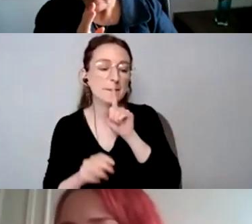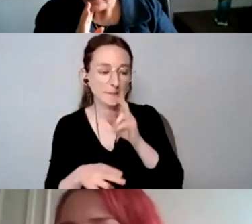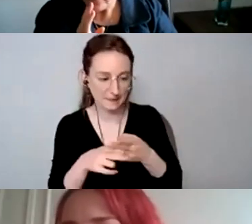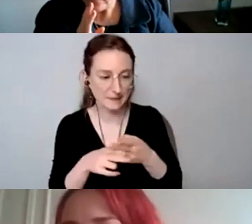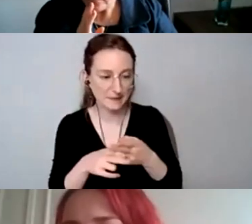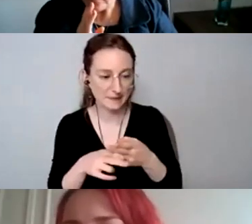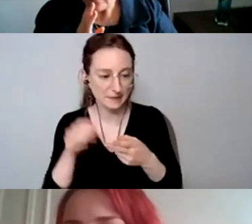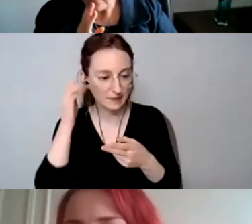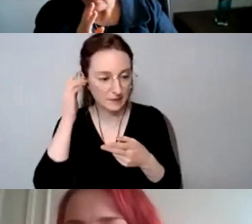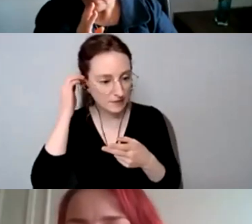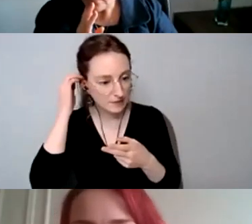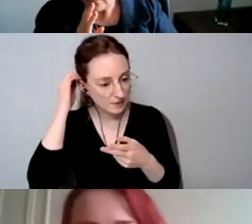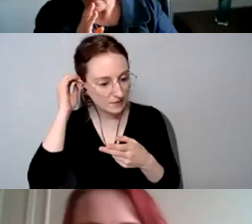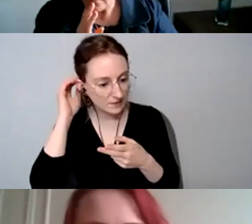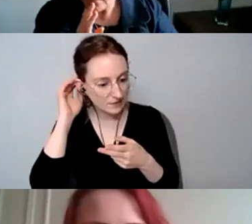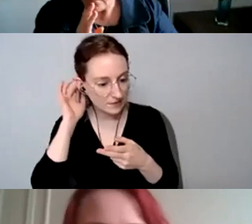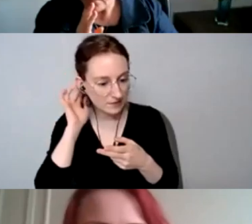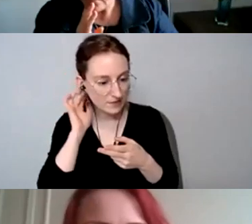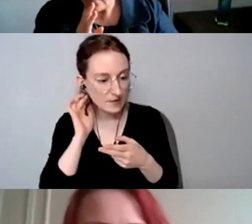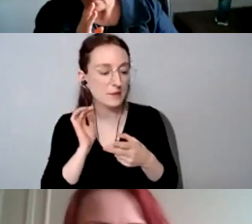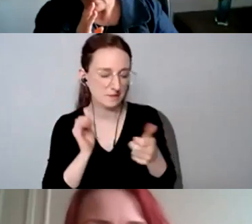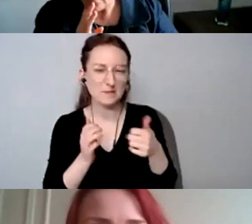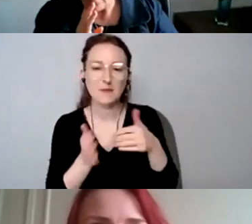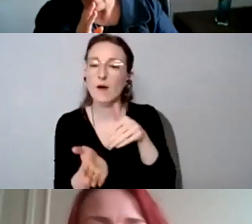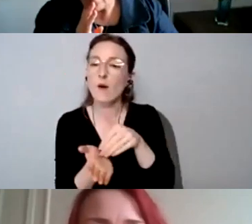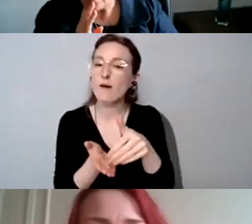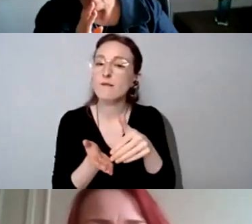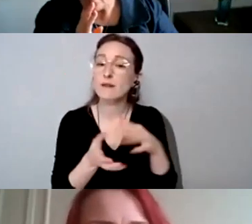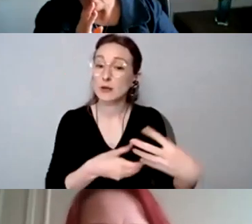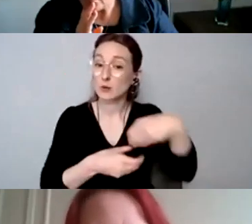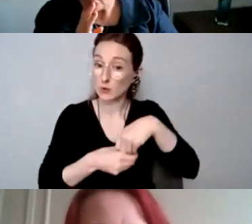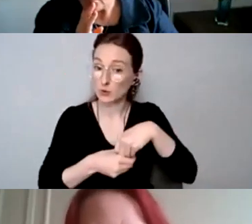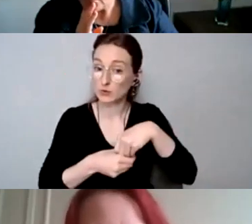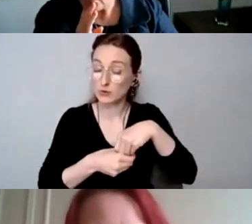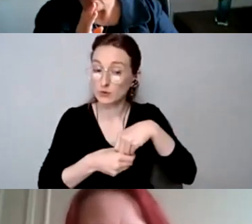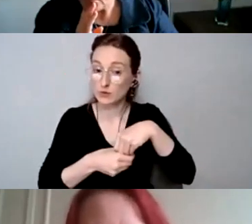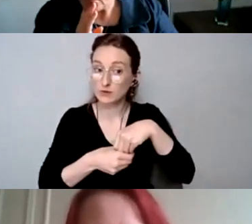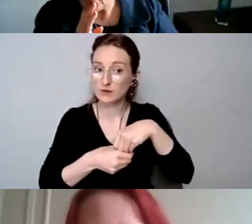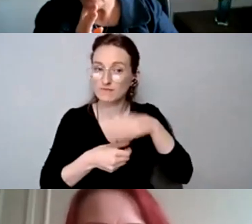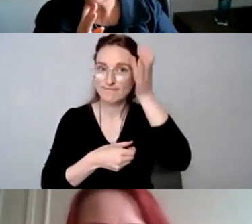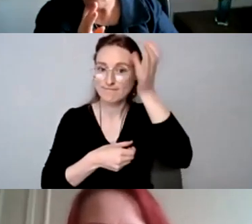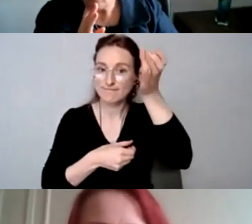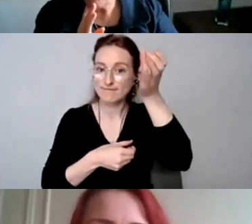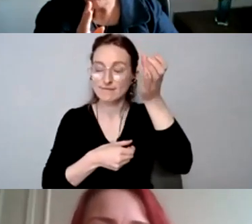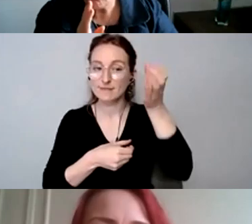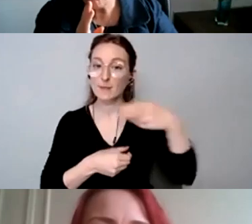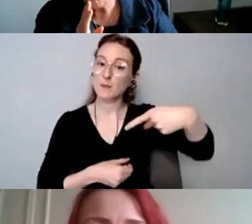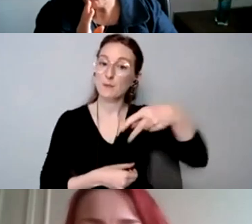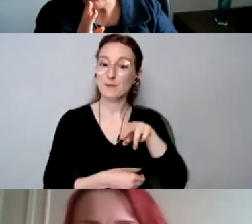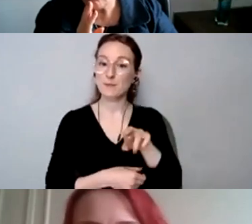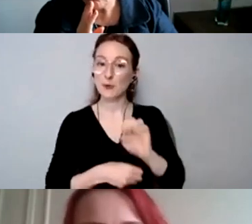a lot of times inclusion is understood as kind of a ready-made thing